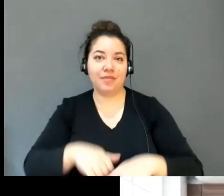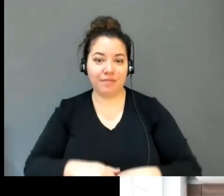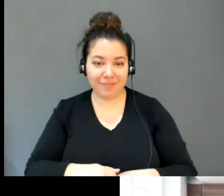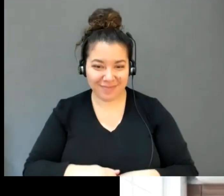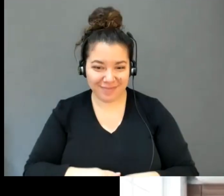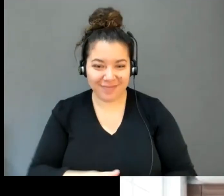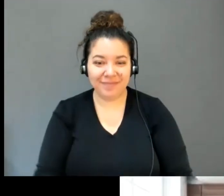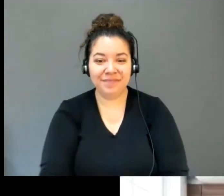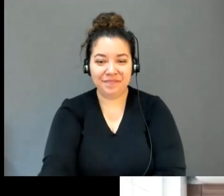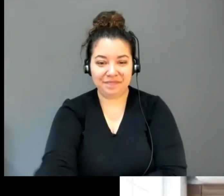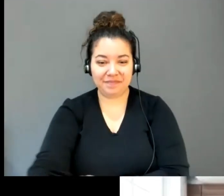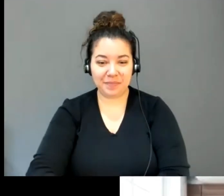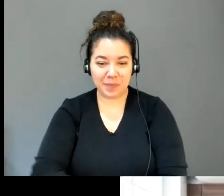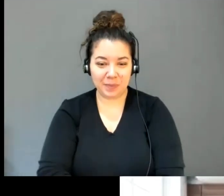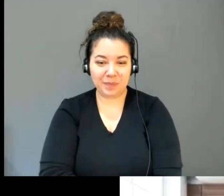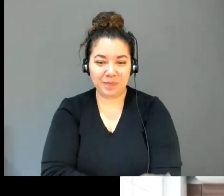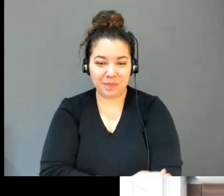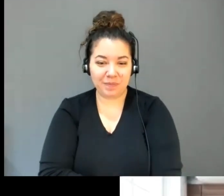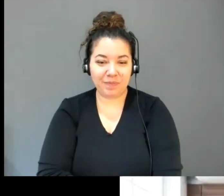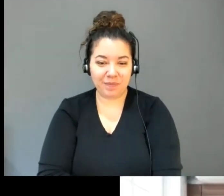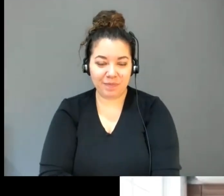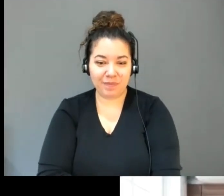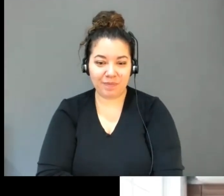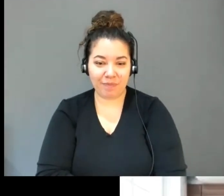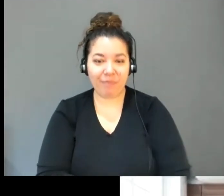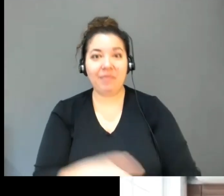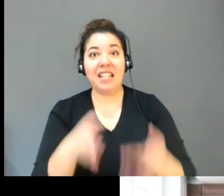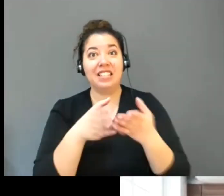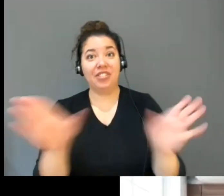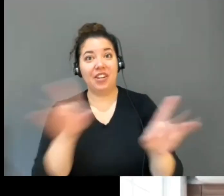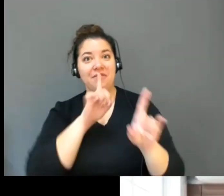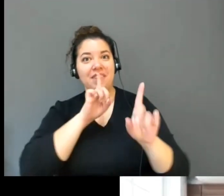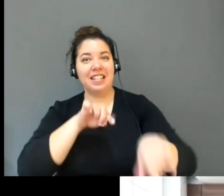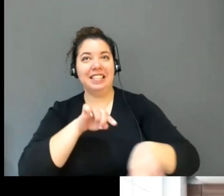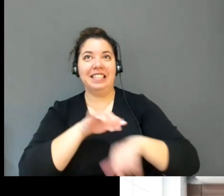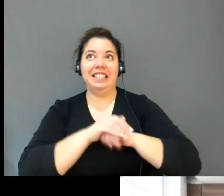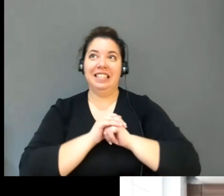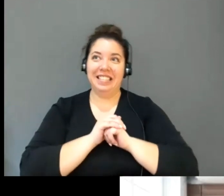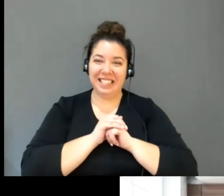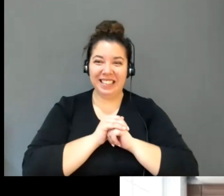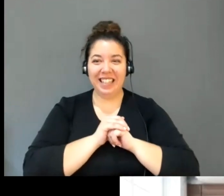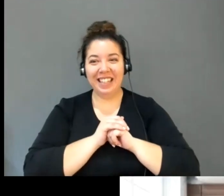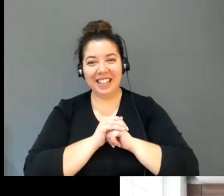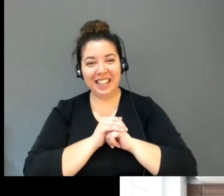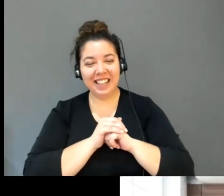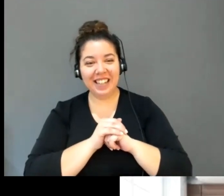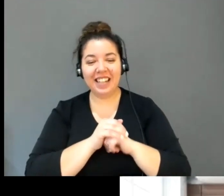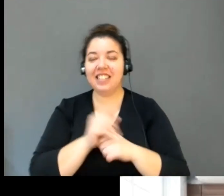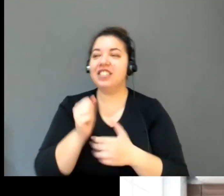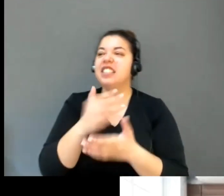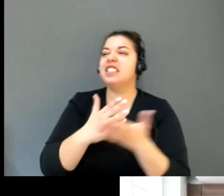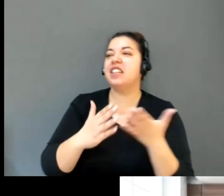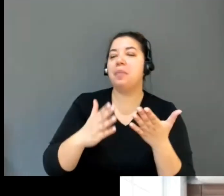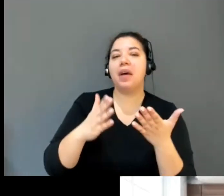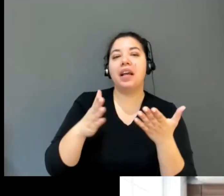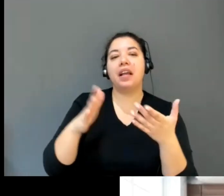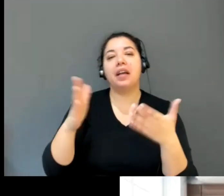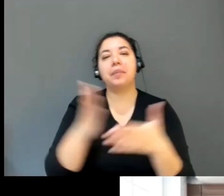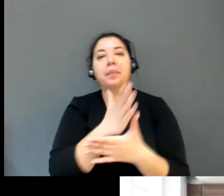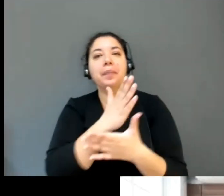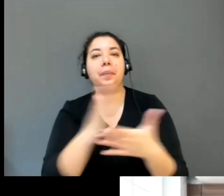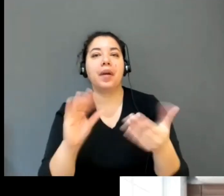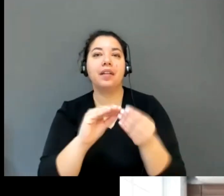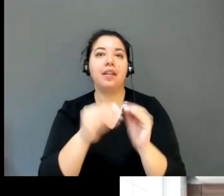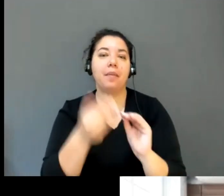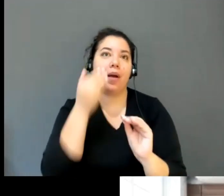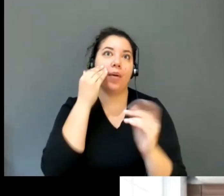Sure. General answer that I can give. Just throw out some loose numbers here. I know there's a lot of jobs,